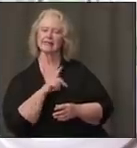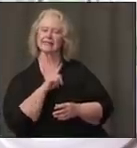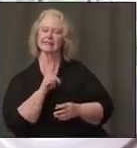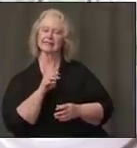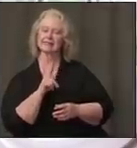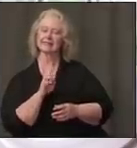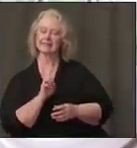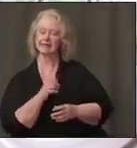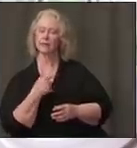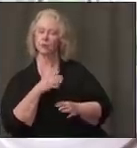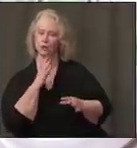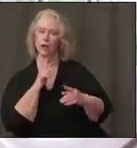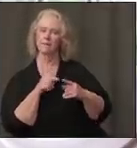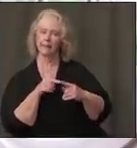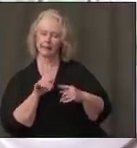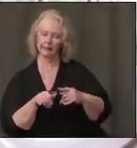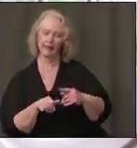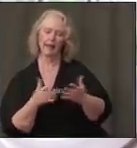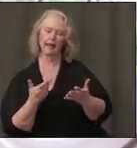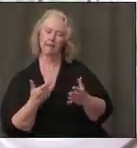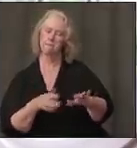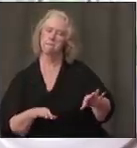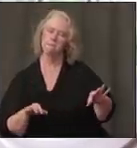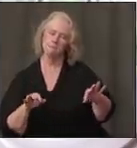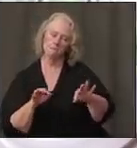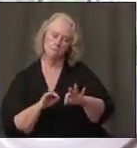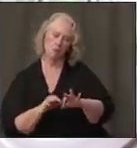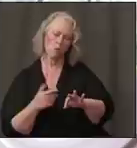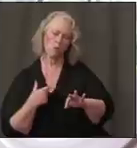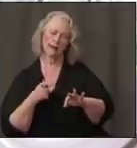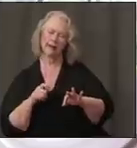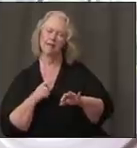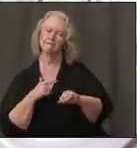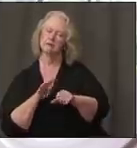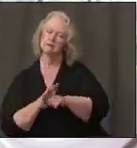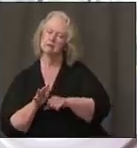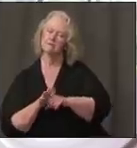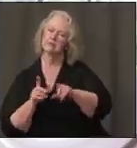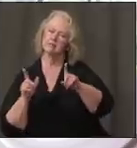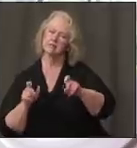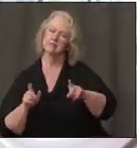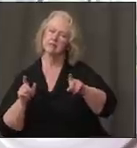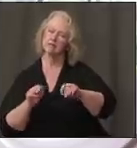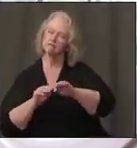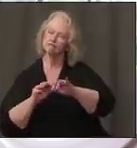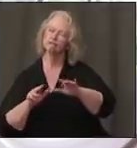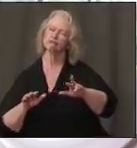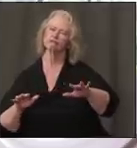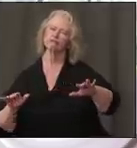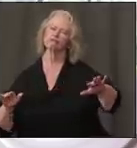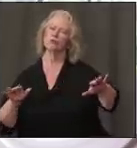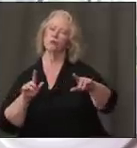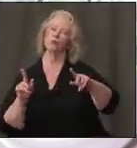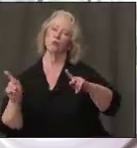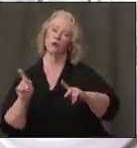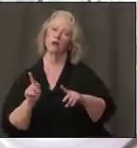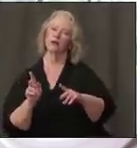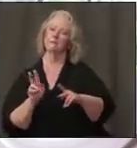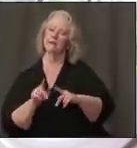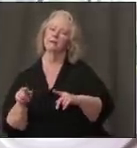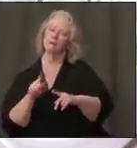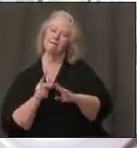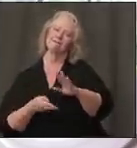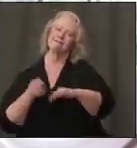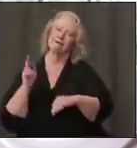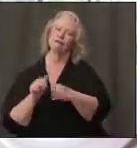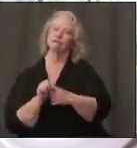at the outset, which is the importance of getting resources and testing into sites where you have an at-risk community. And